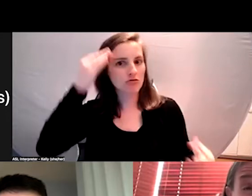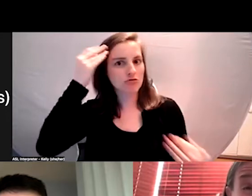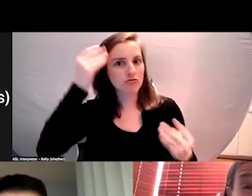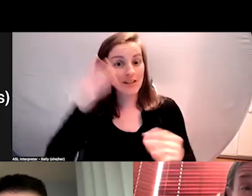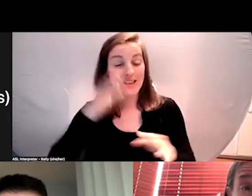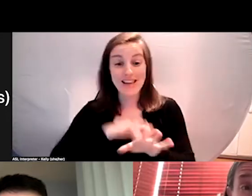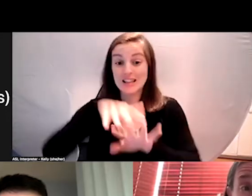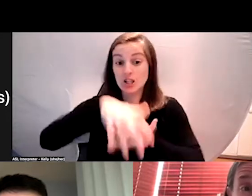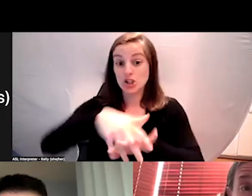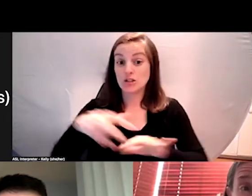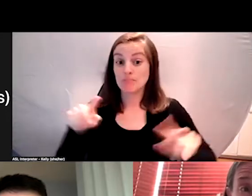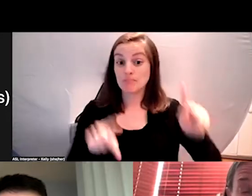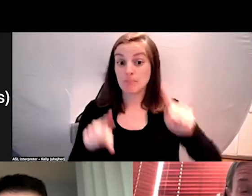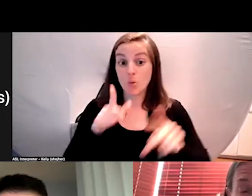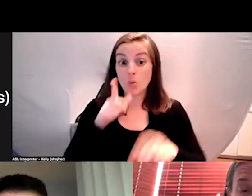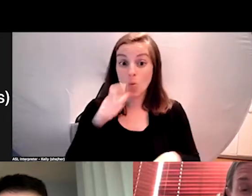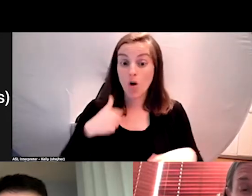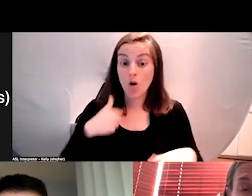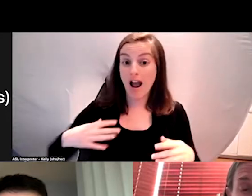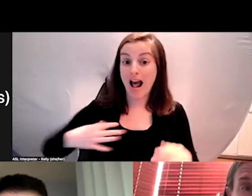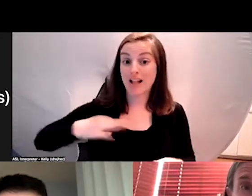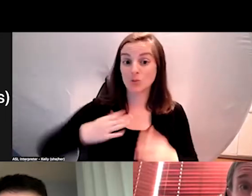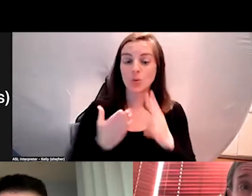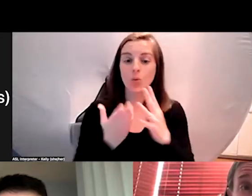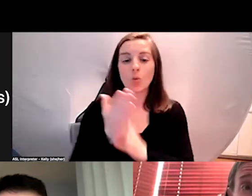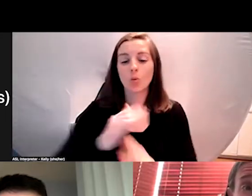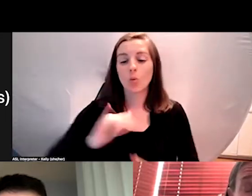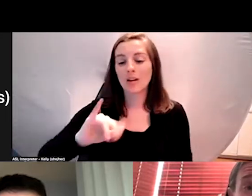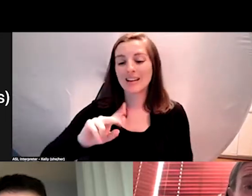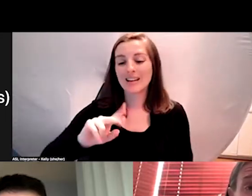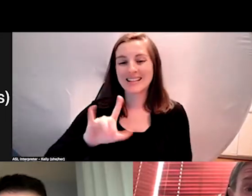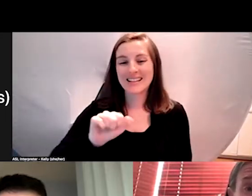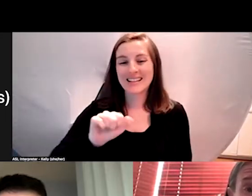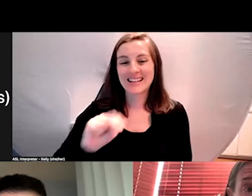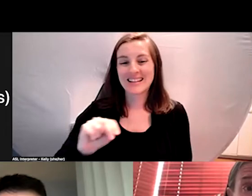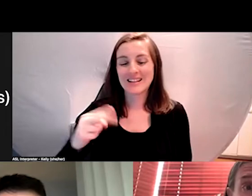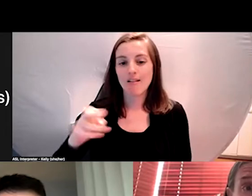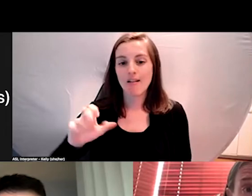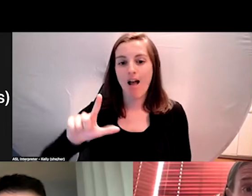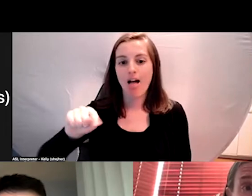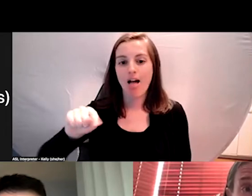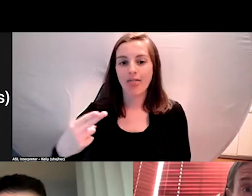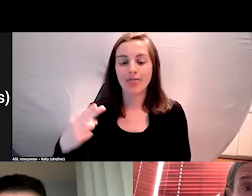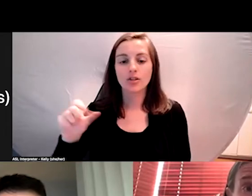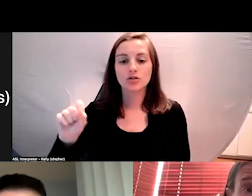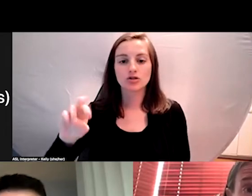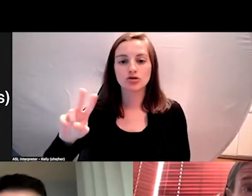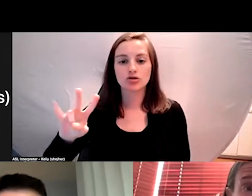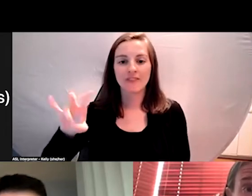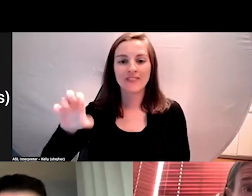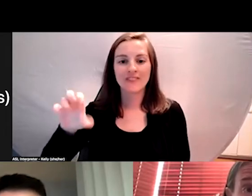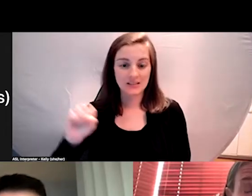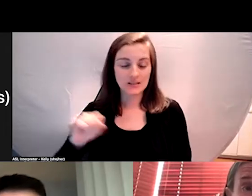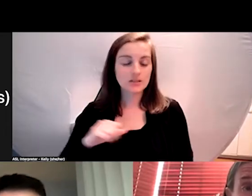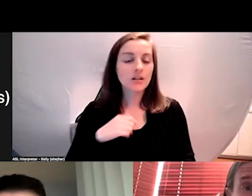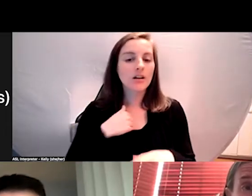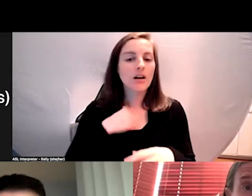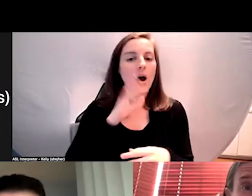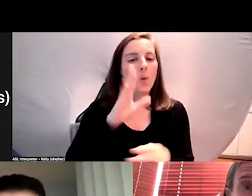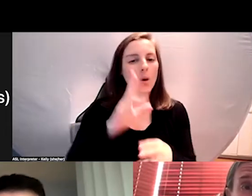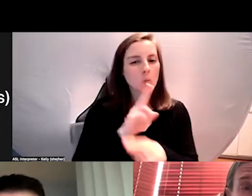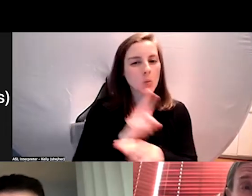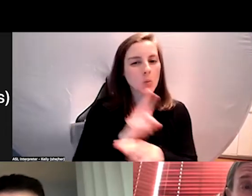for healthcare benefits through the Indian Health Service. So I'll use the term American Indian and Alaskan Native a lot because that is